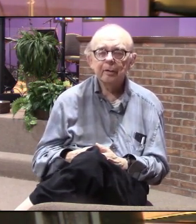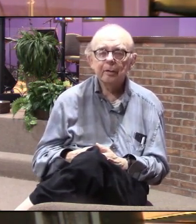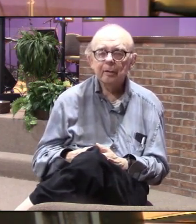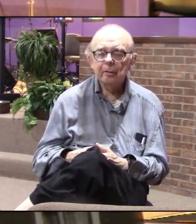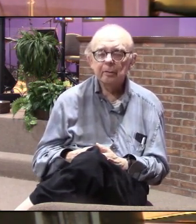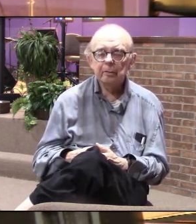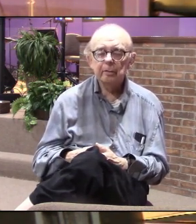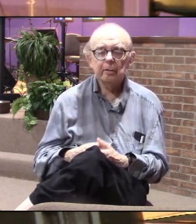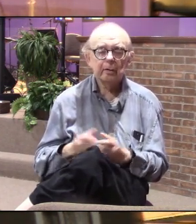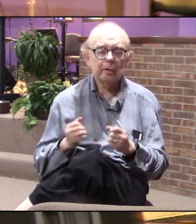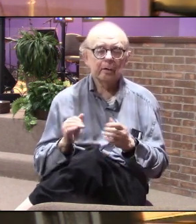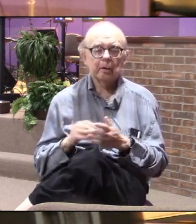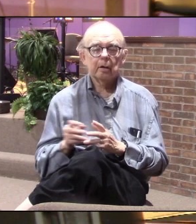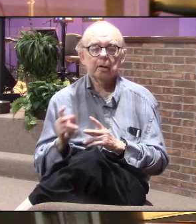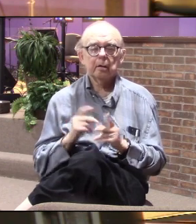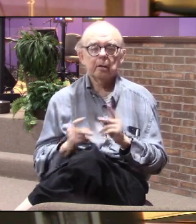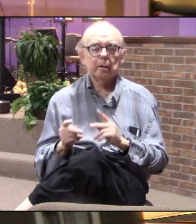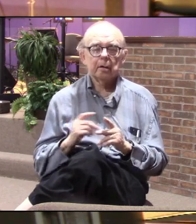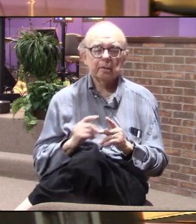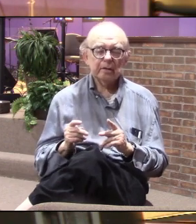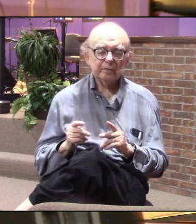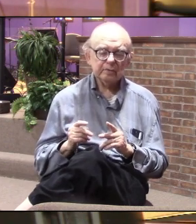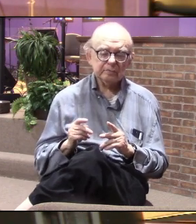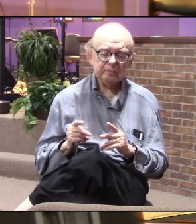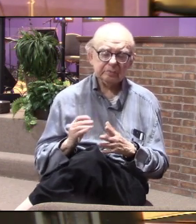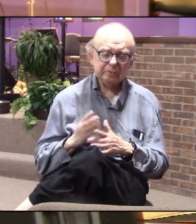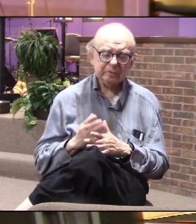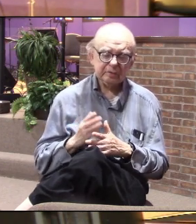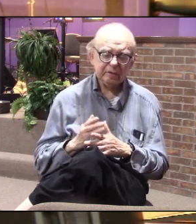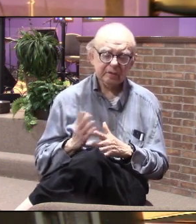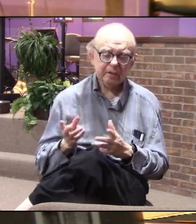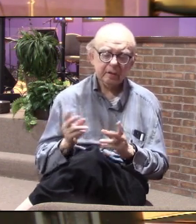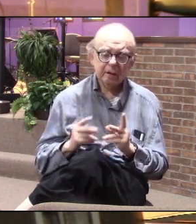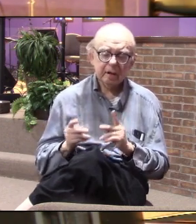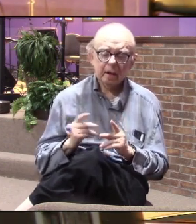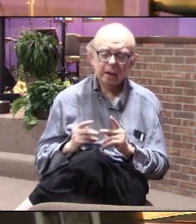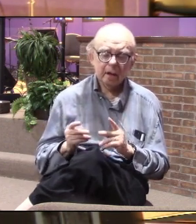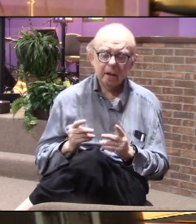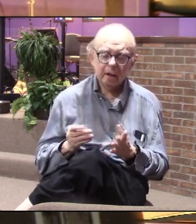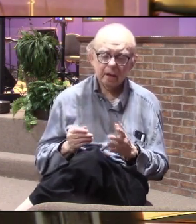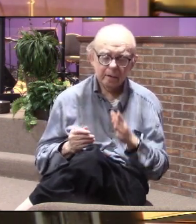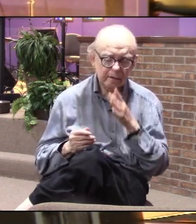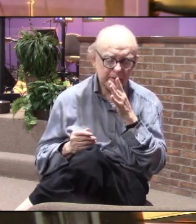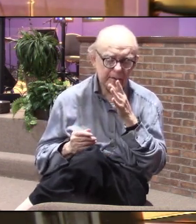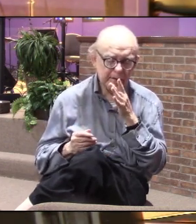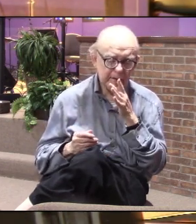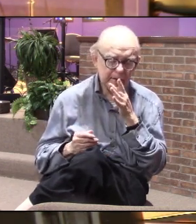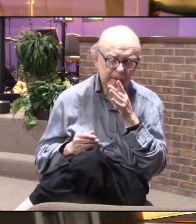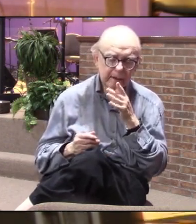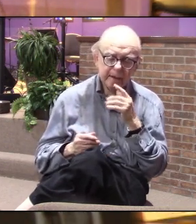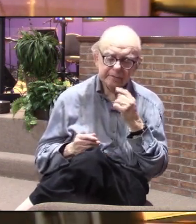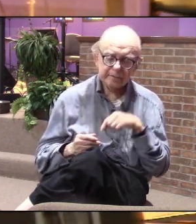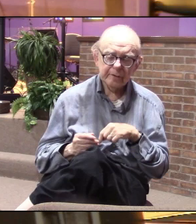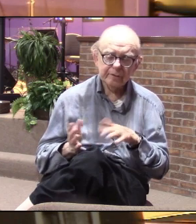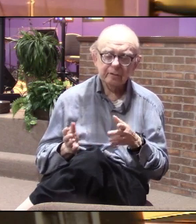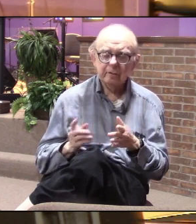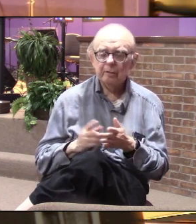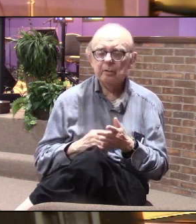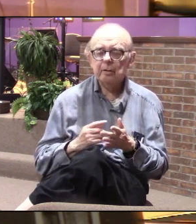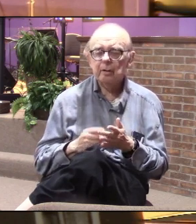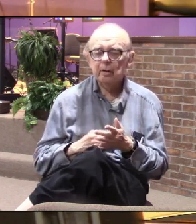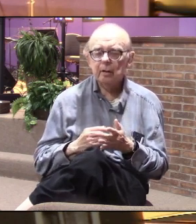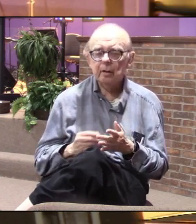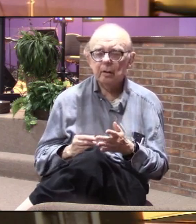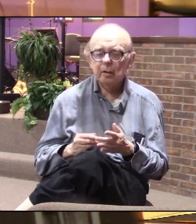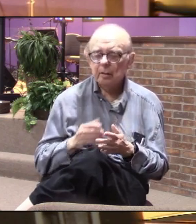And all of a sudden, those people who were agitated, people with my mother who has dementia, and sometimes